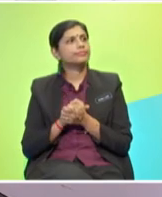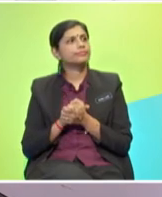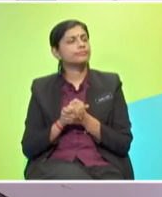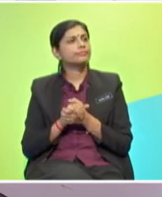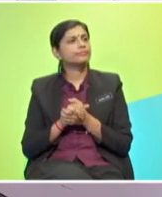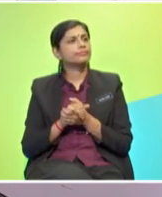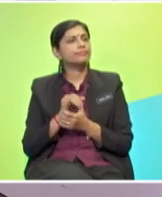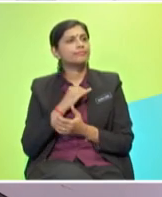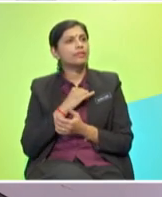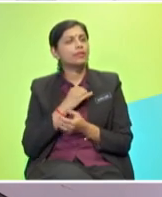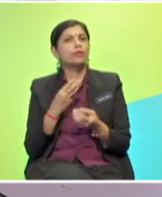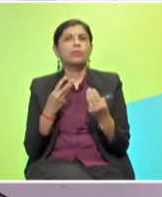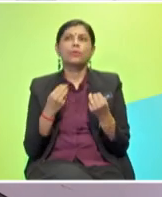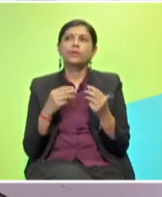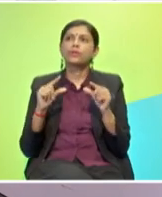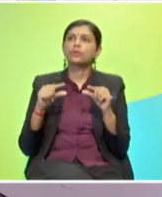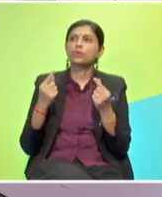okay, I think I'm going to Langkawi.